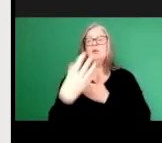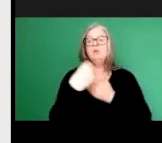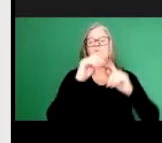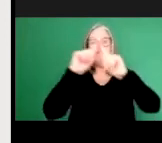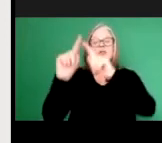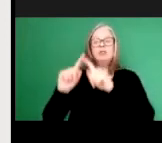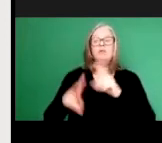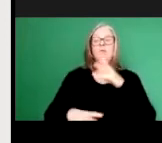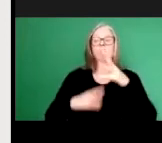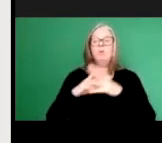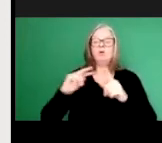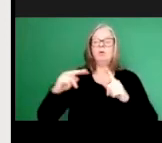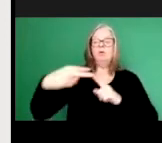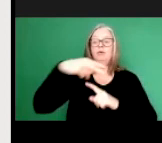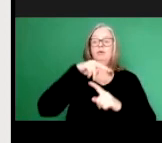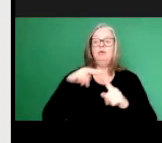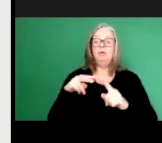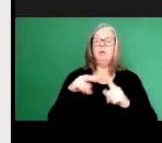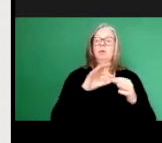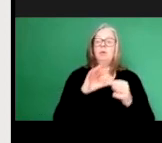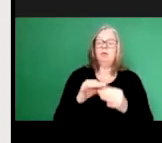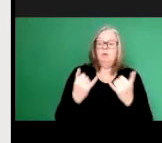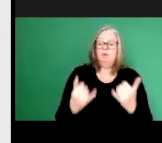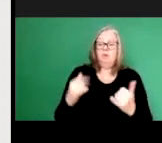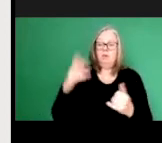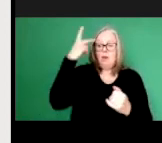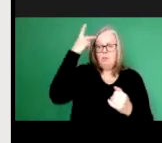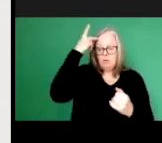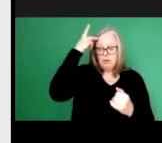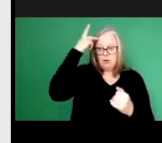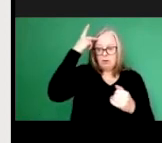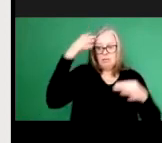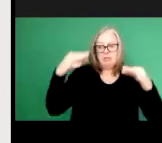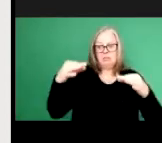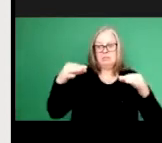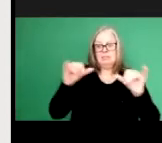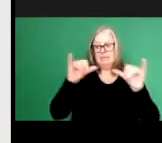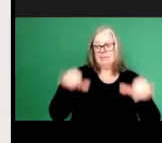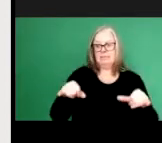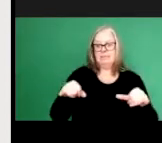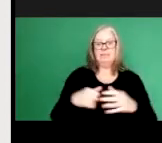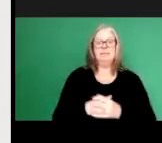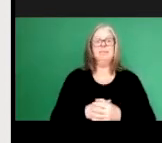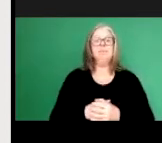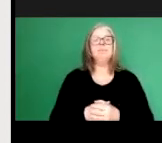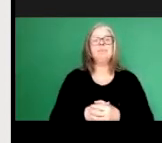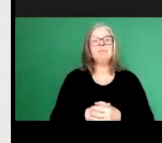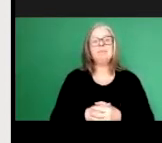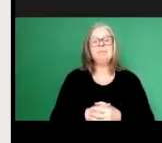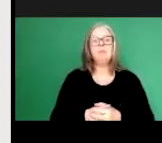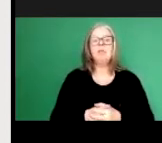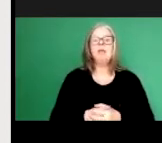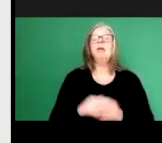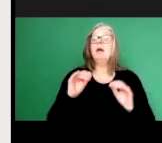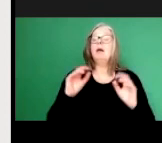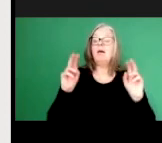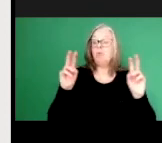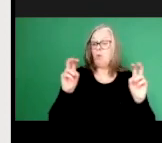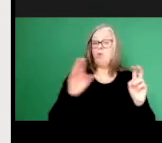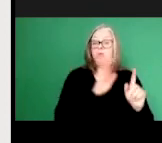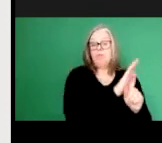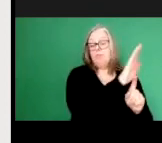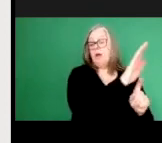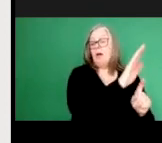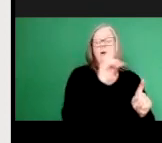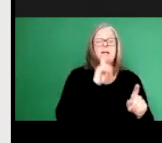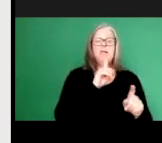economic, political, and cultural system. Anker posits and frontline climate justice movements confirm that, quote, if the freedom to